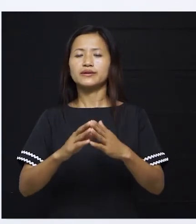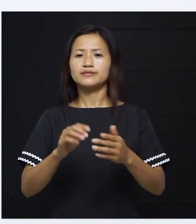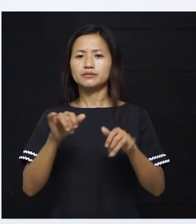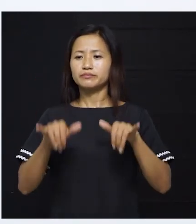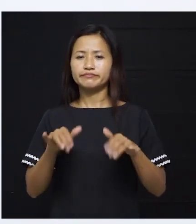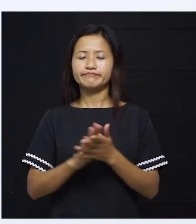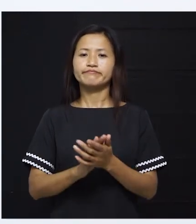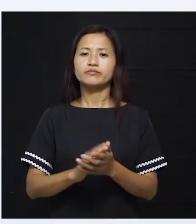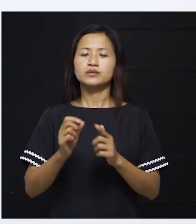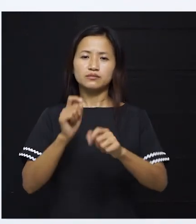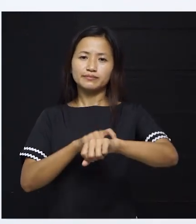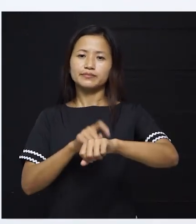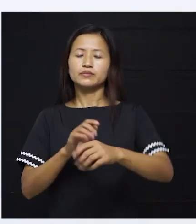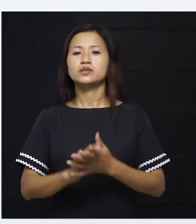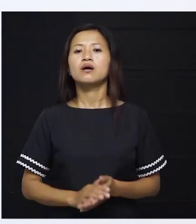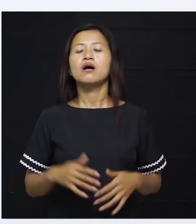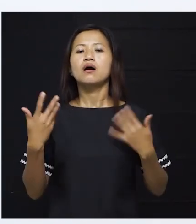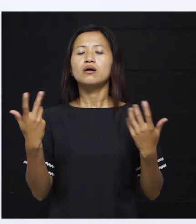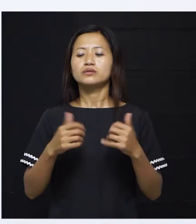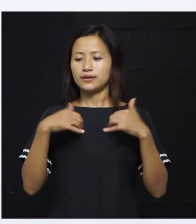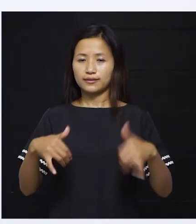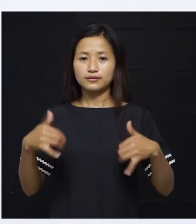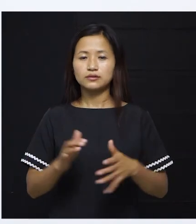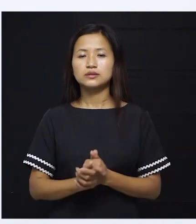and also about how the activities are